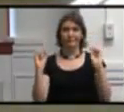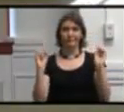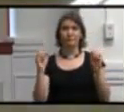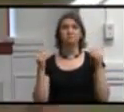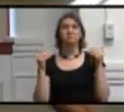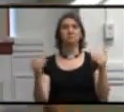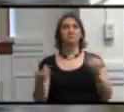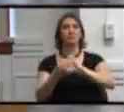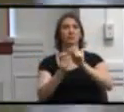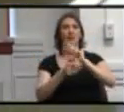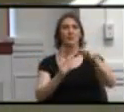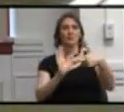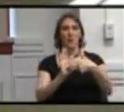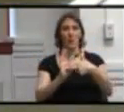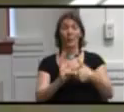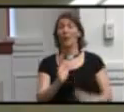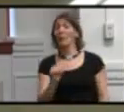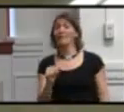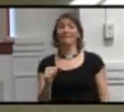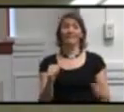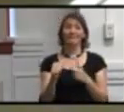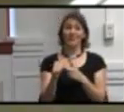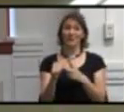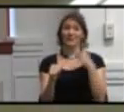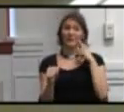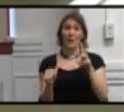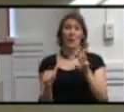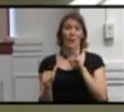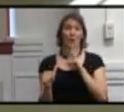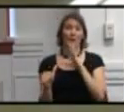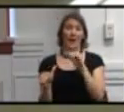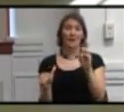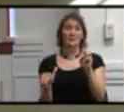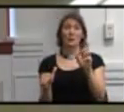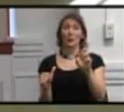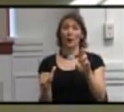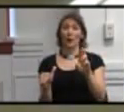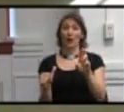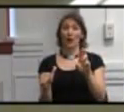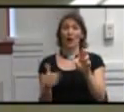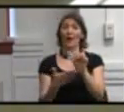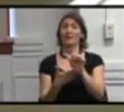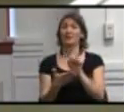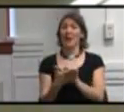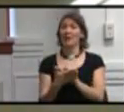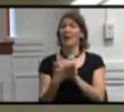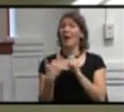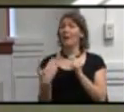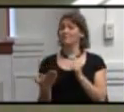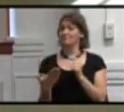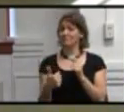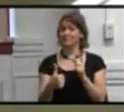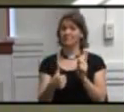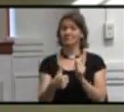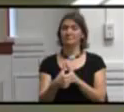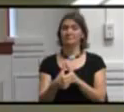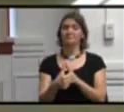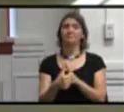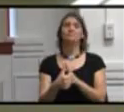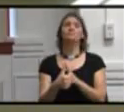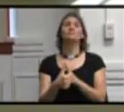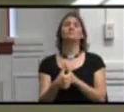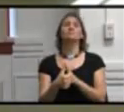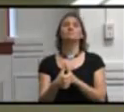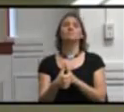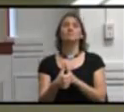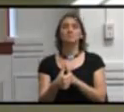carries 5-0. The first matter on the Water and Sewer Commissioner's agenda is G on the